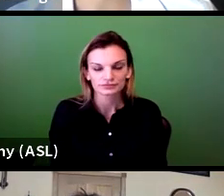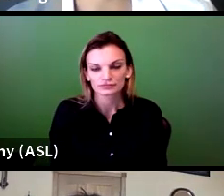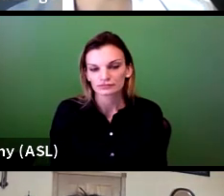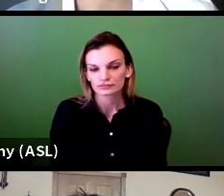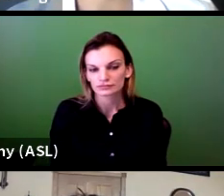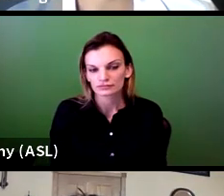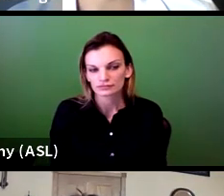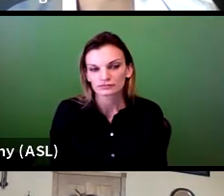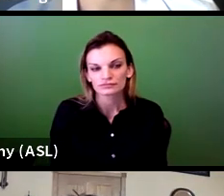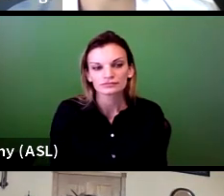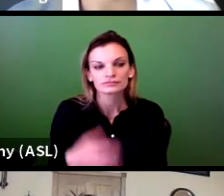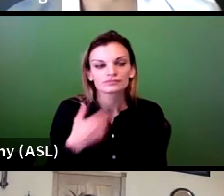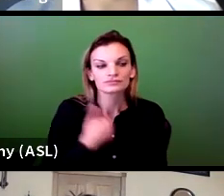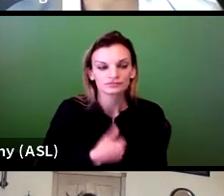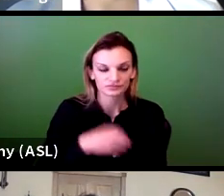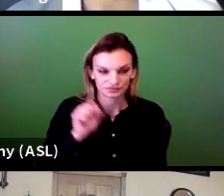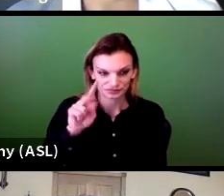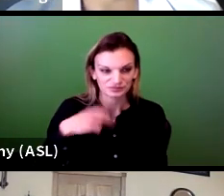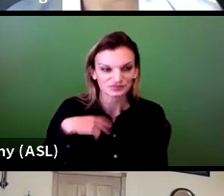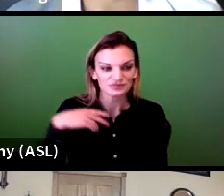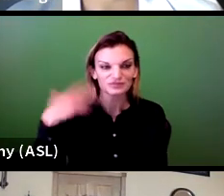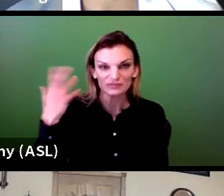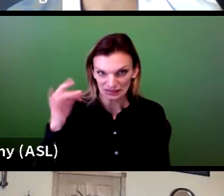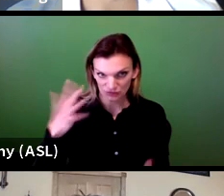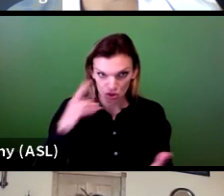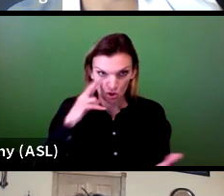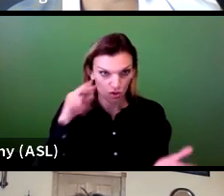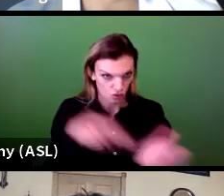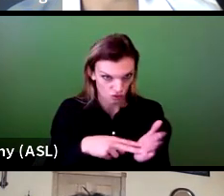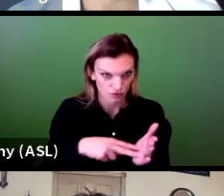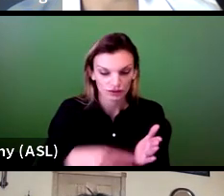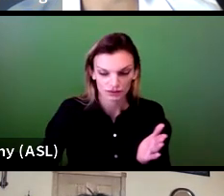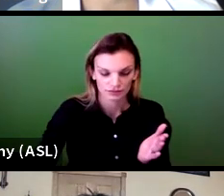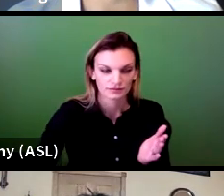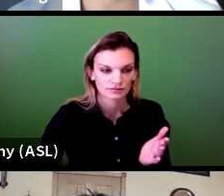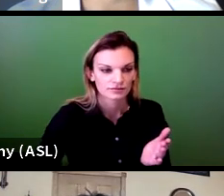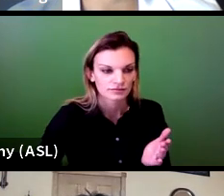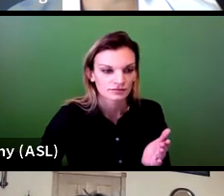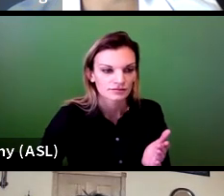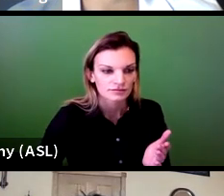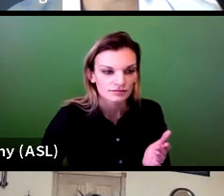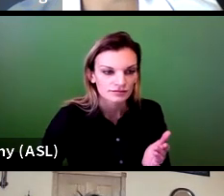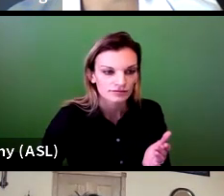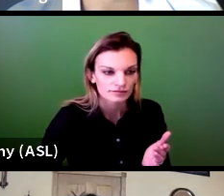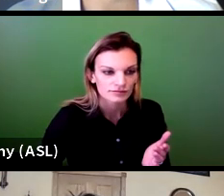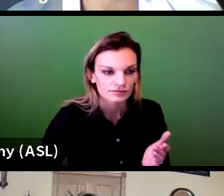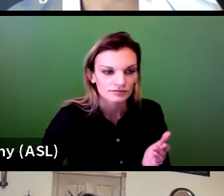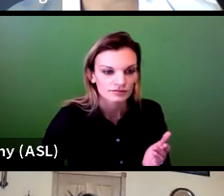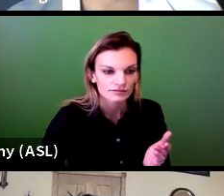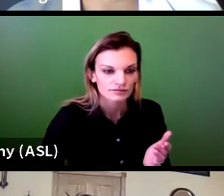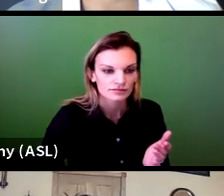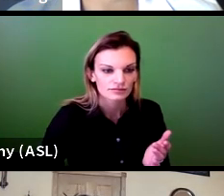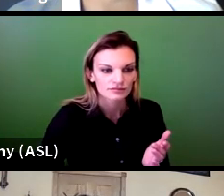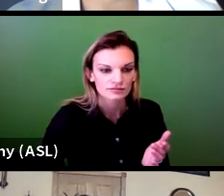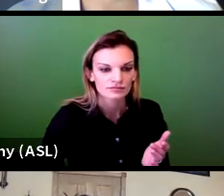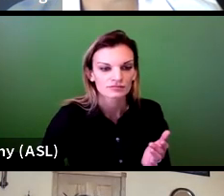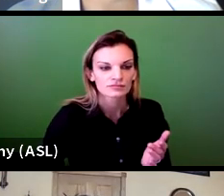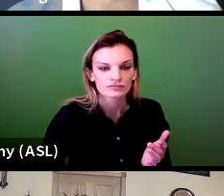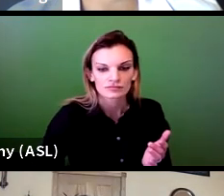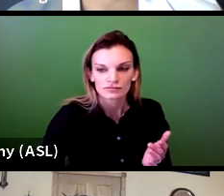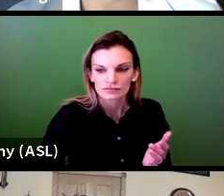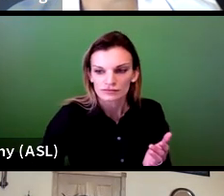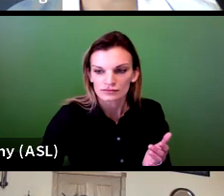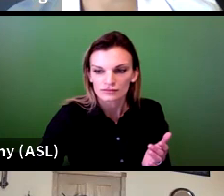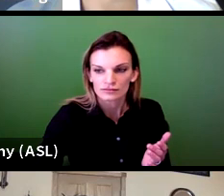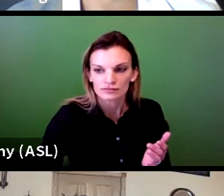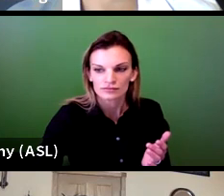I did get those and I did look at them. And I guess my comment would be 2 of them are really non-starters